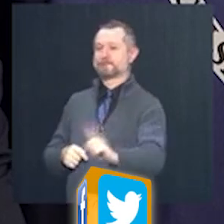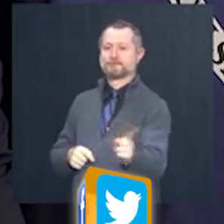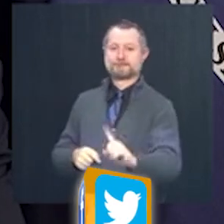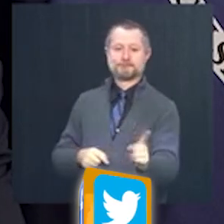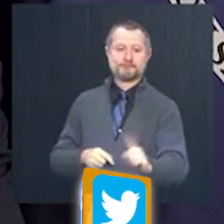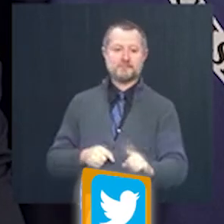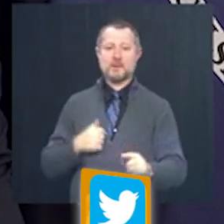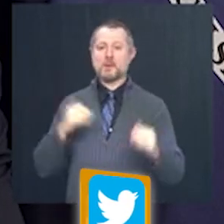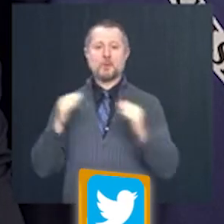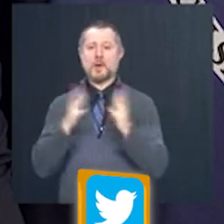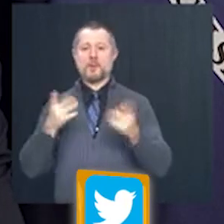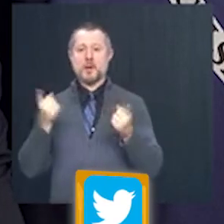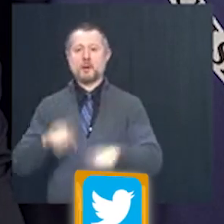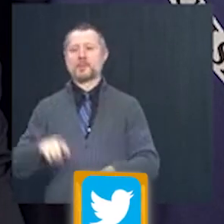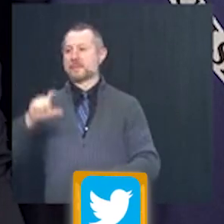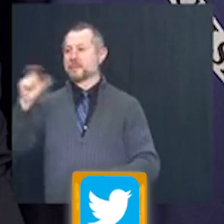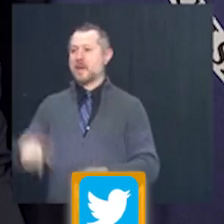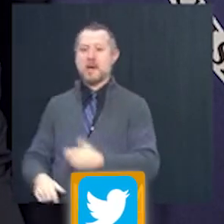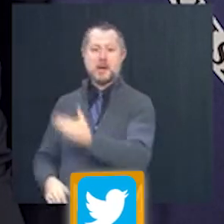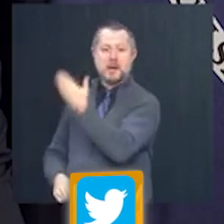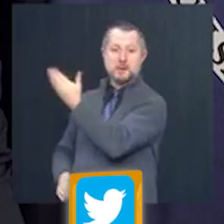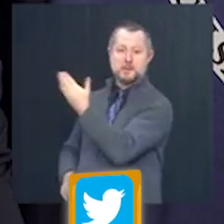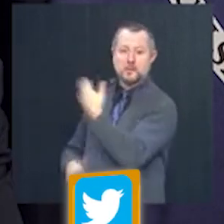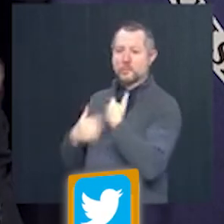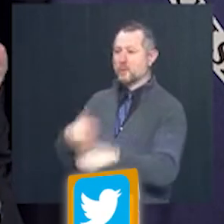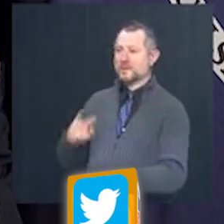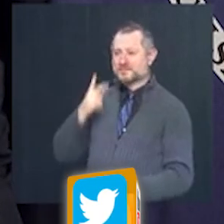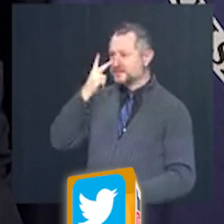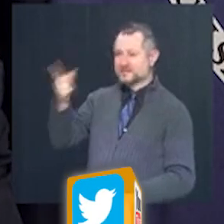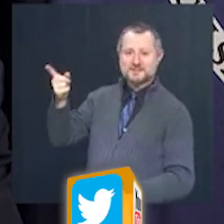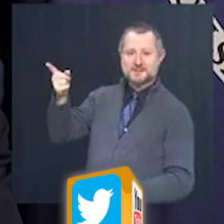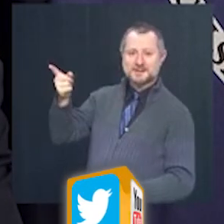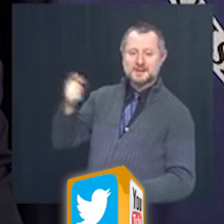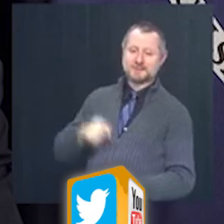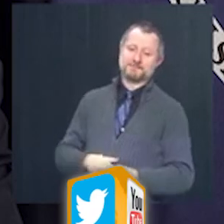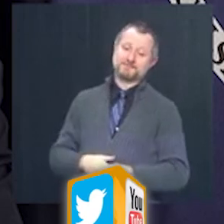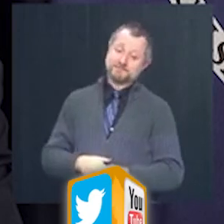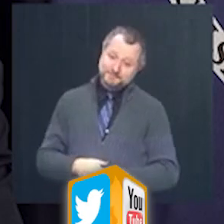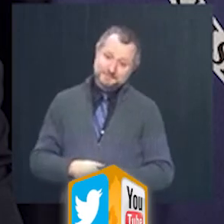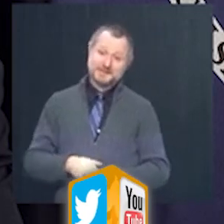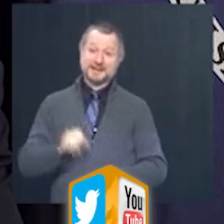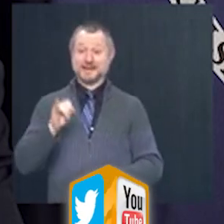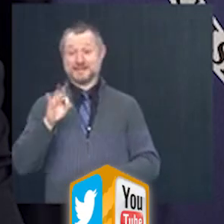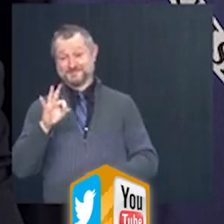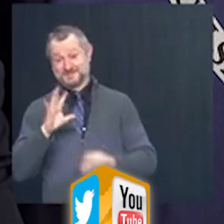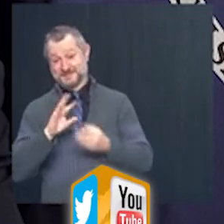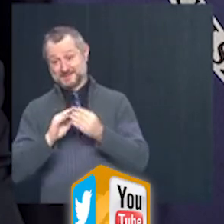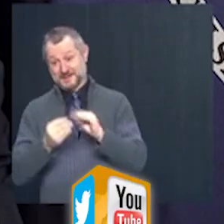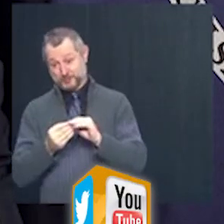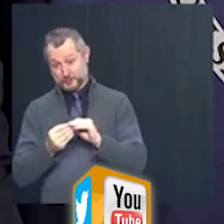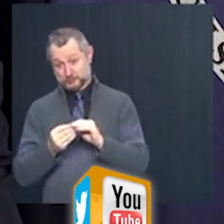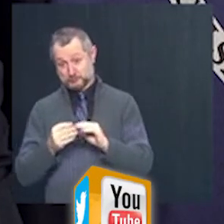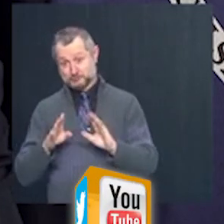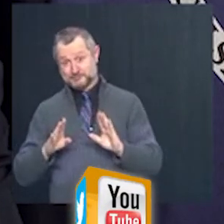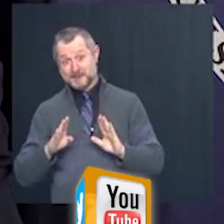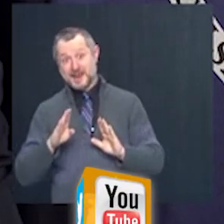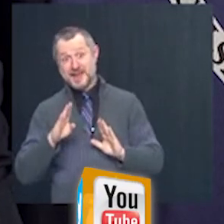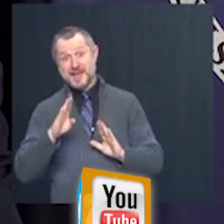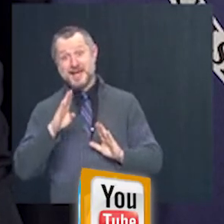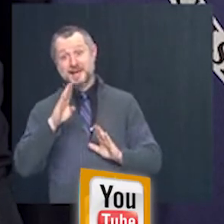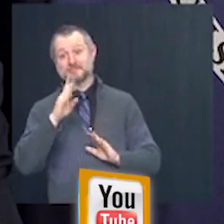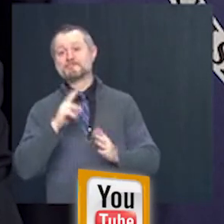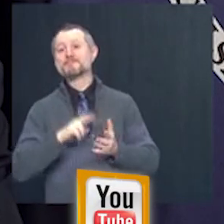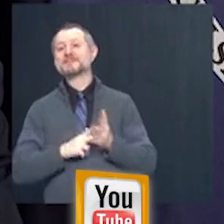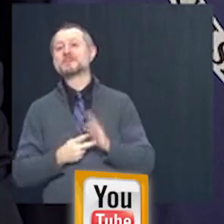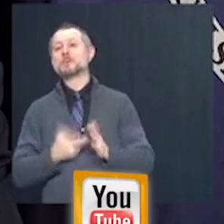You can't overwhelm your hospitals. If you are at a rate that is going to overwhelm your